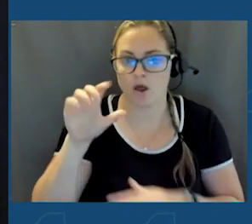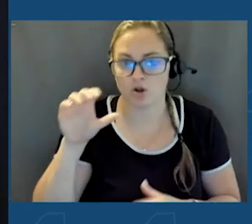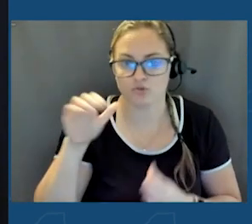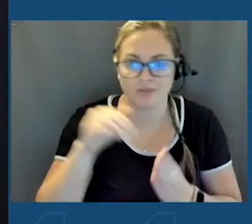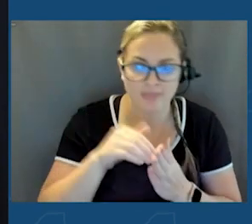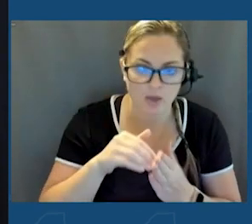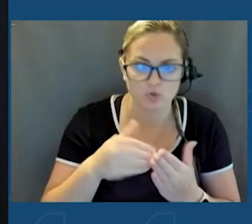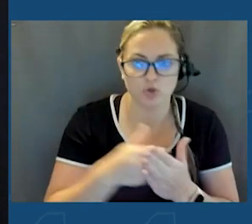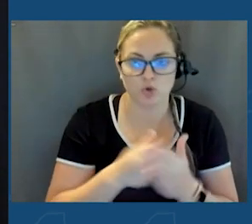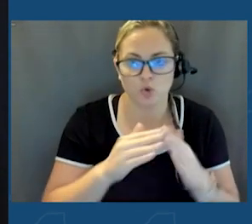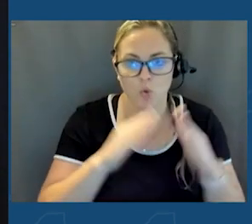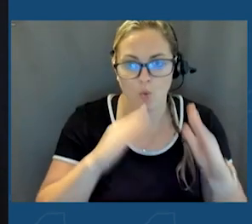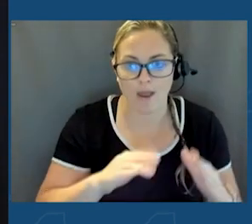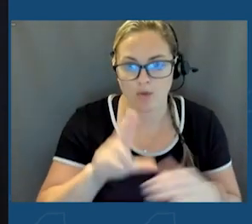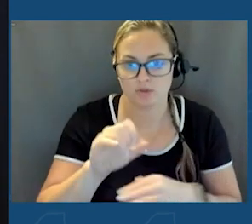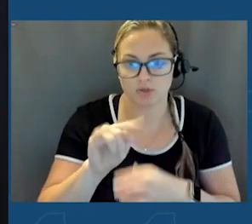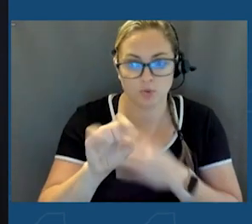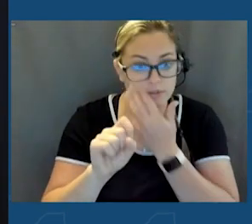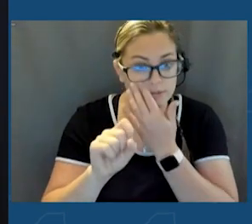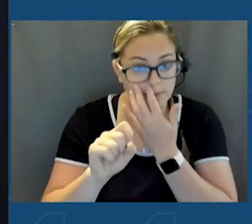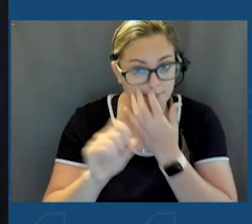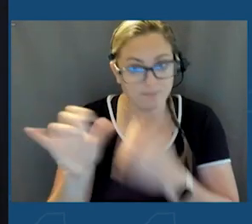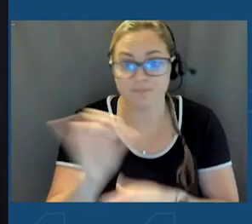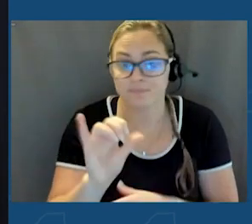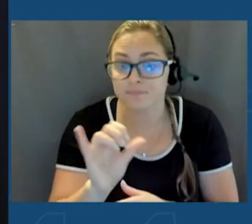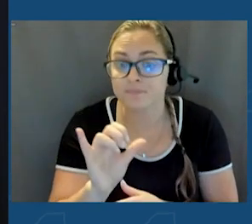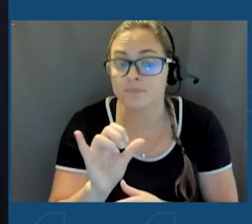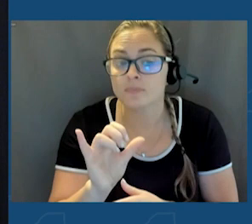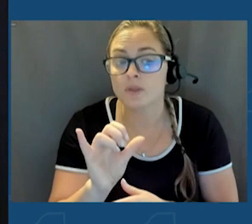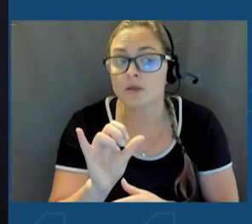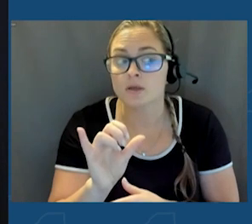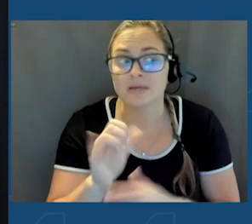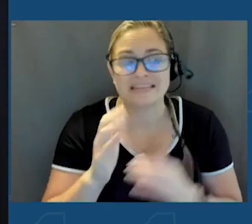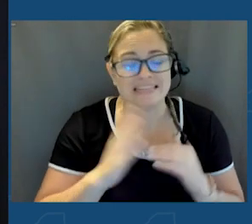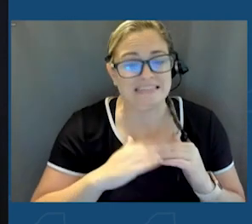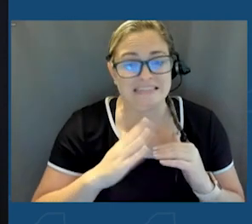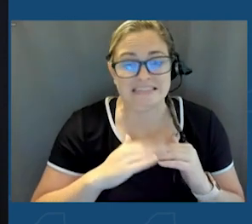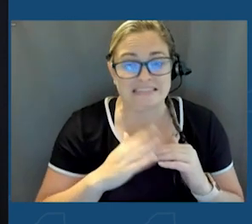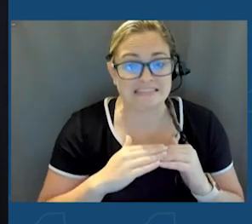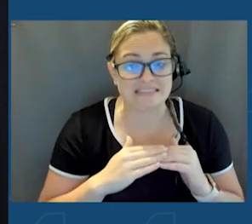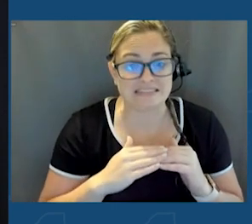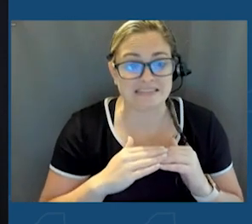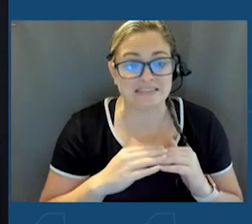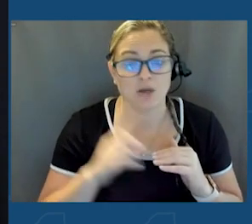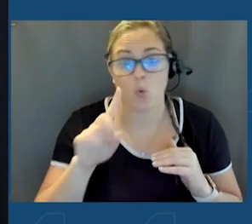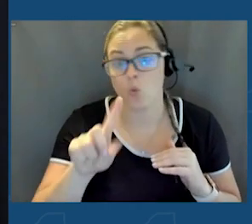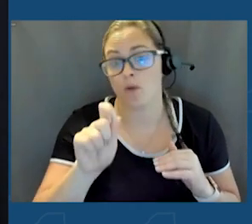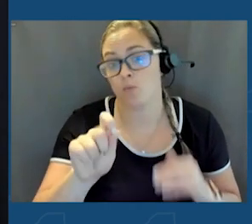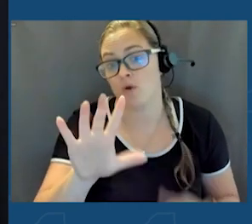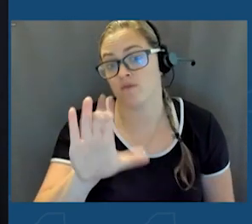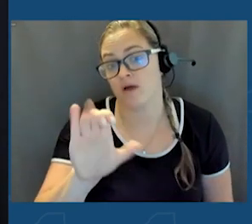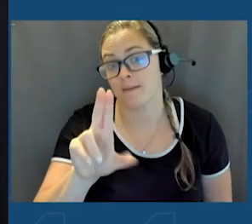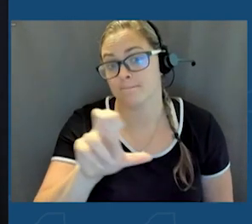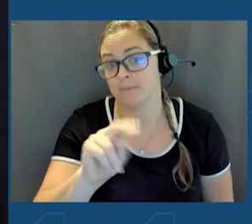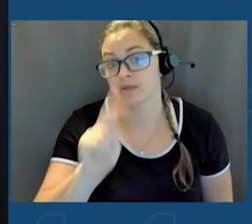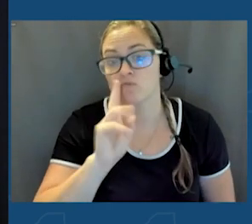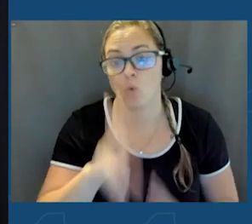new housing units, as well as on top of that, at least $1.5 billion for an